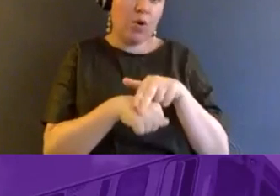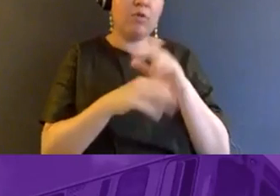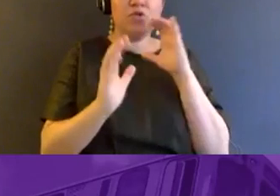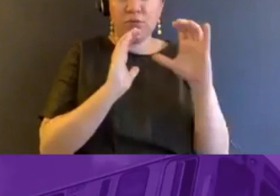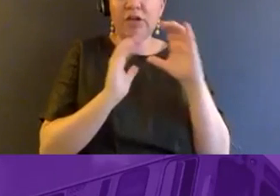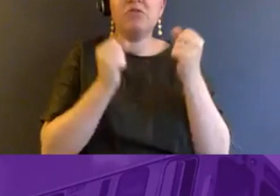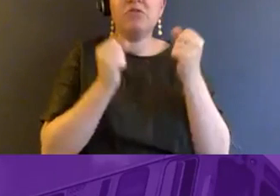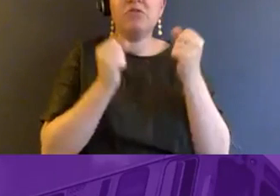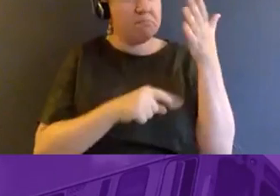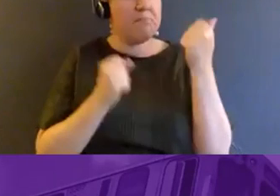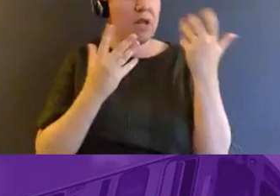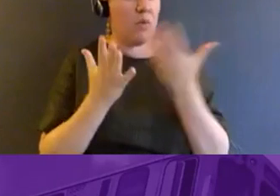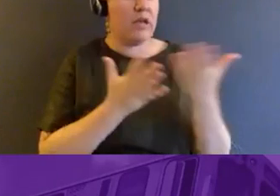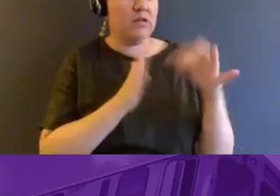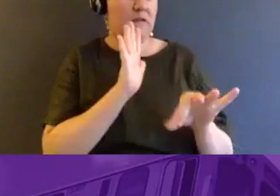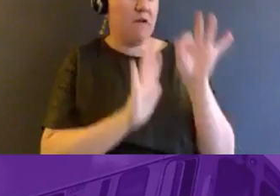on.